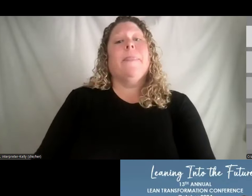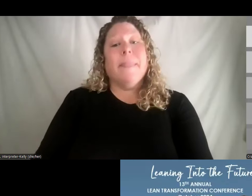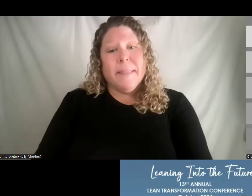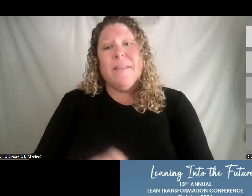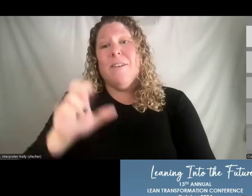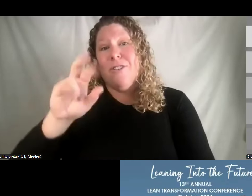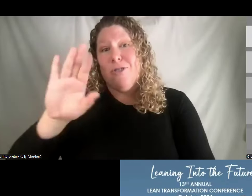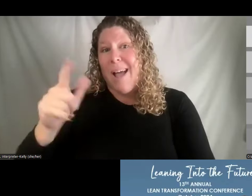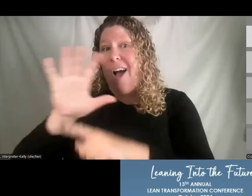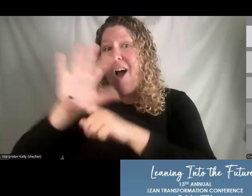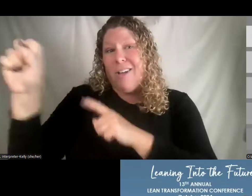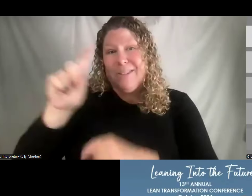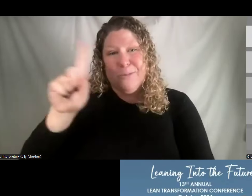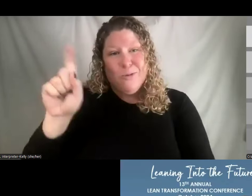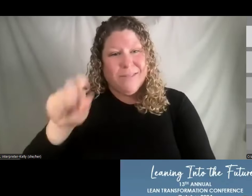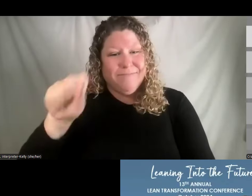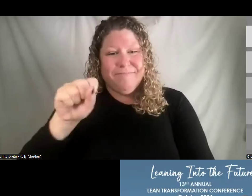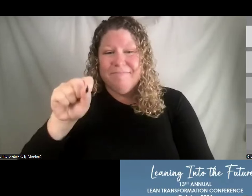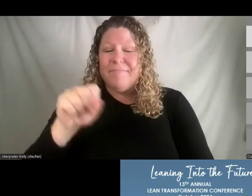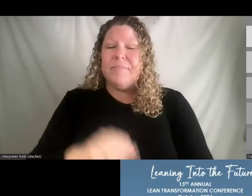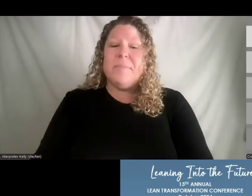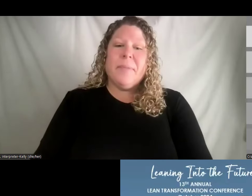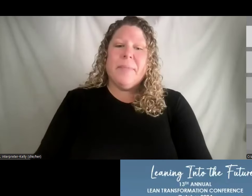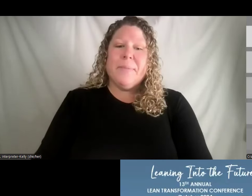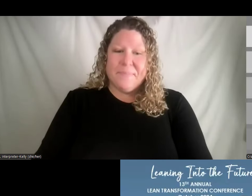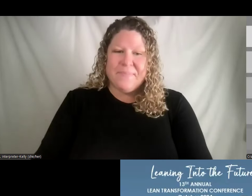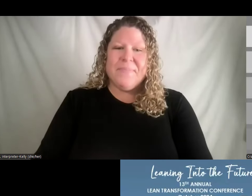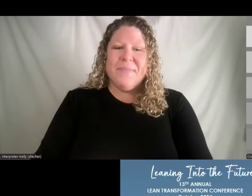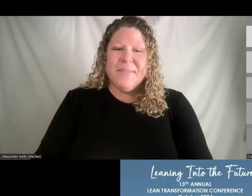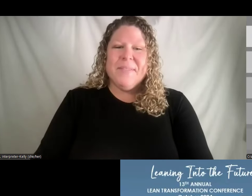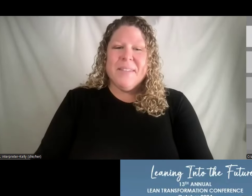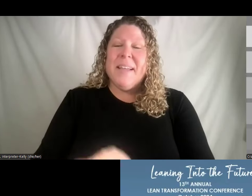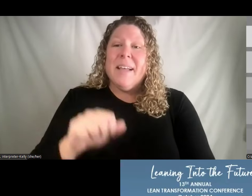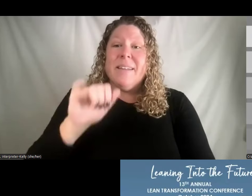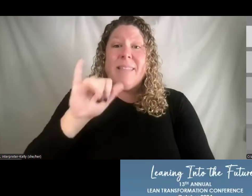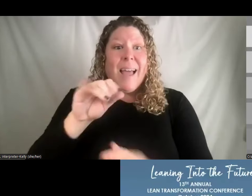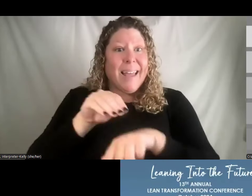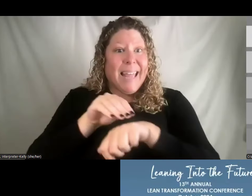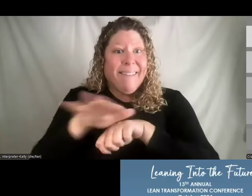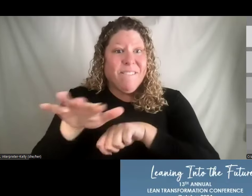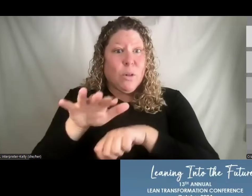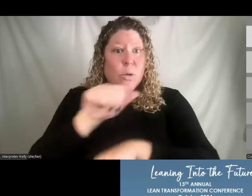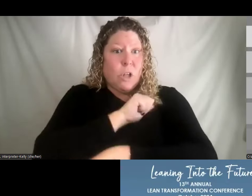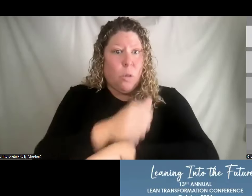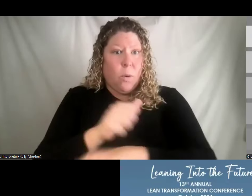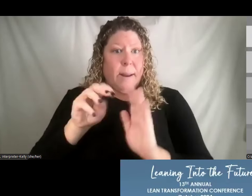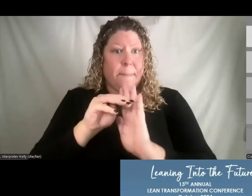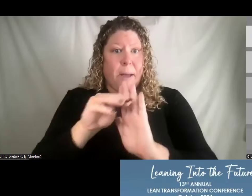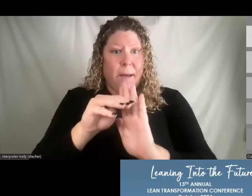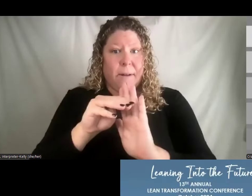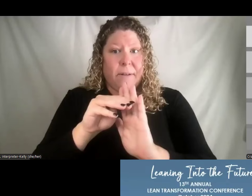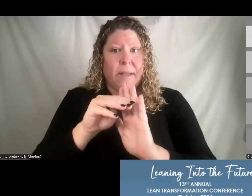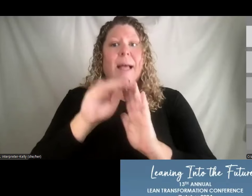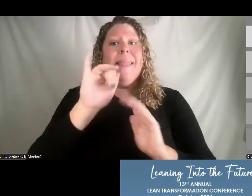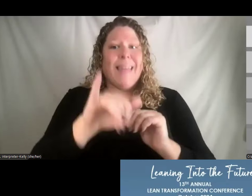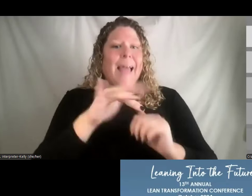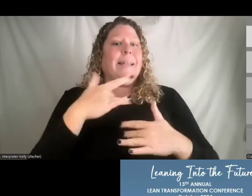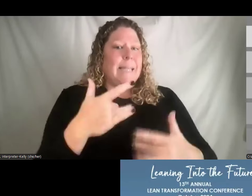awesome question. I love it. So the influence without authority model, it is built for an